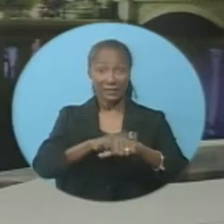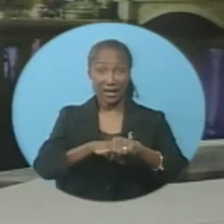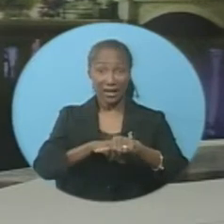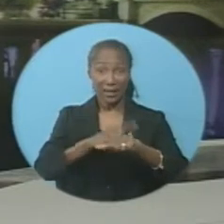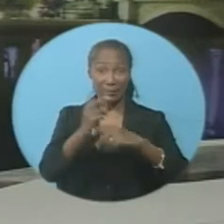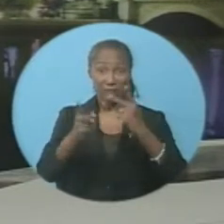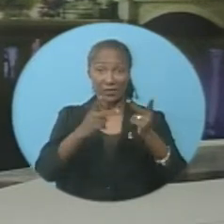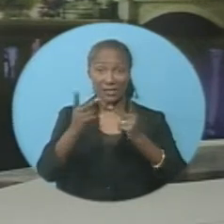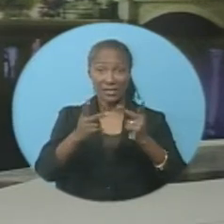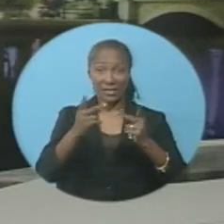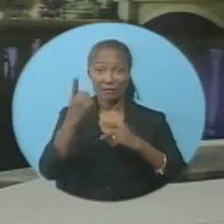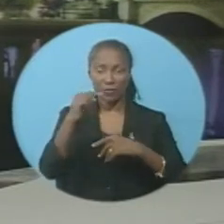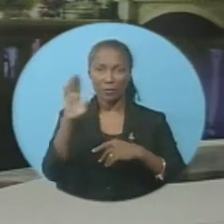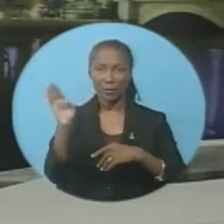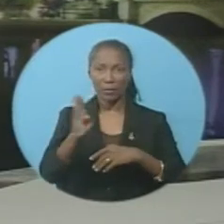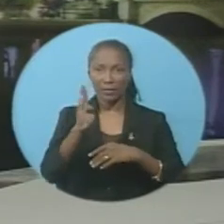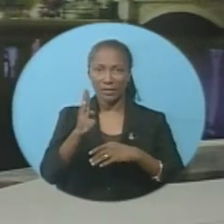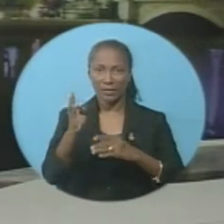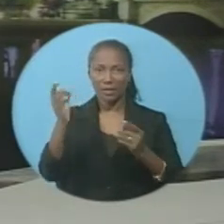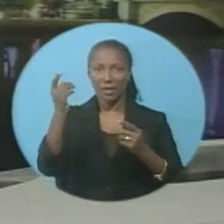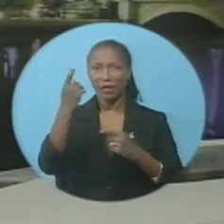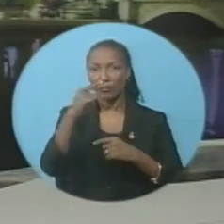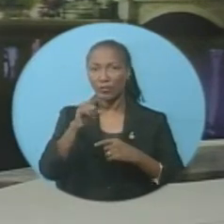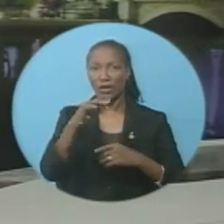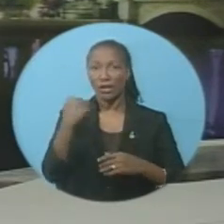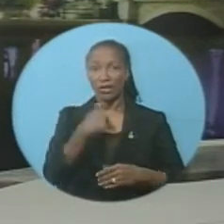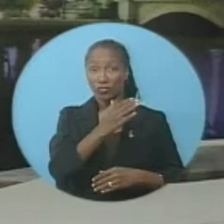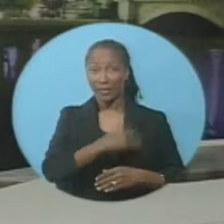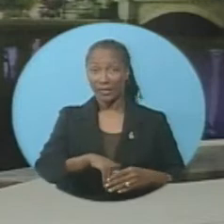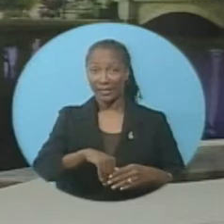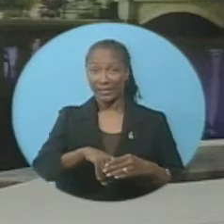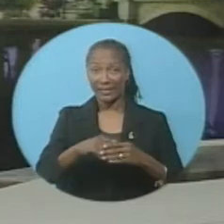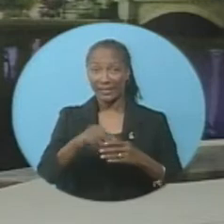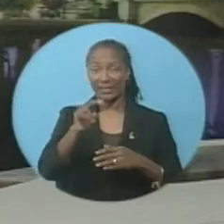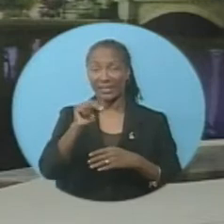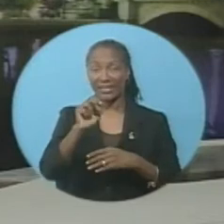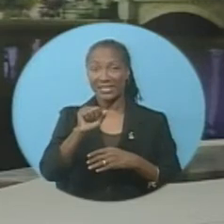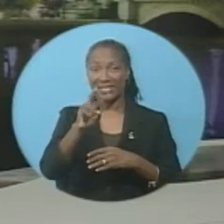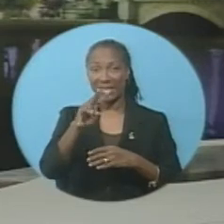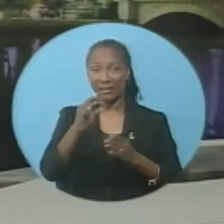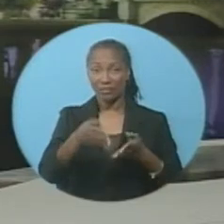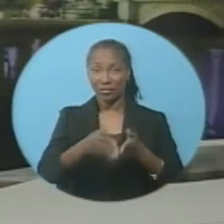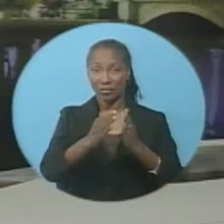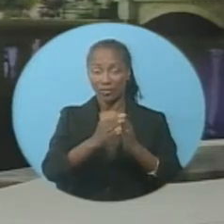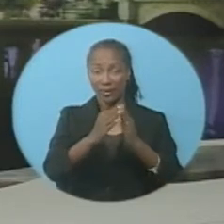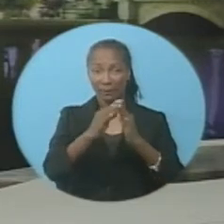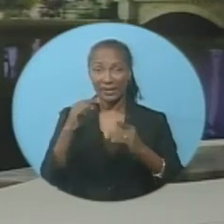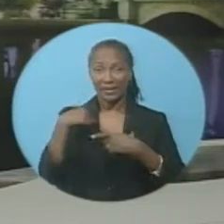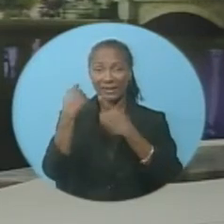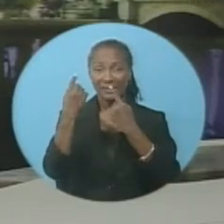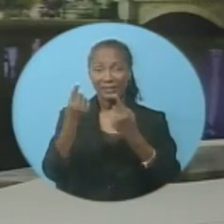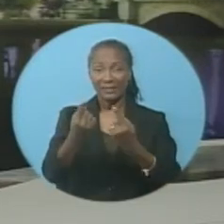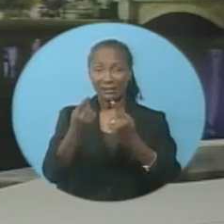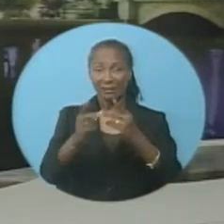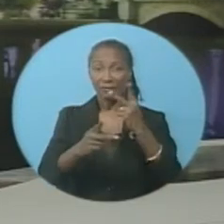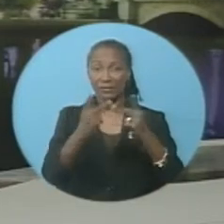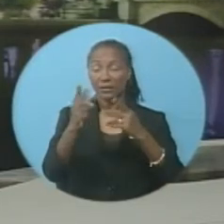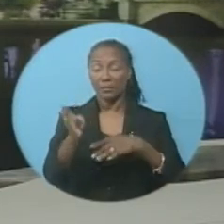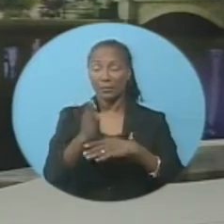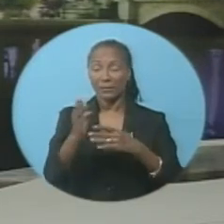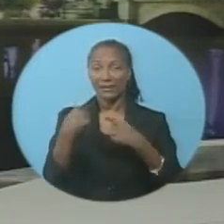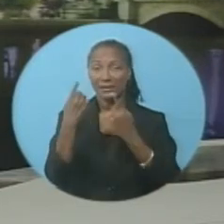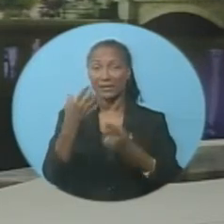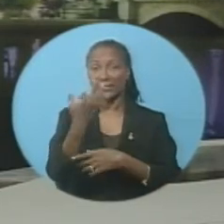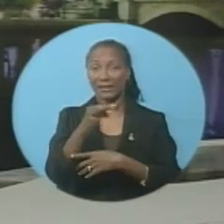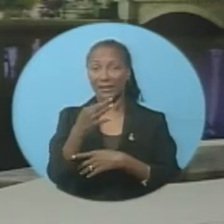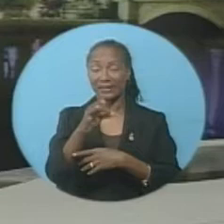to Barbados by a Chinese Navy vessel since diplomatic ties were established in 1977. The political counselor in the Embassy